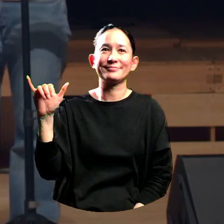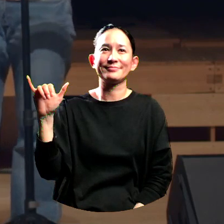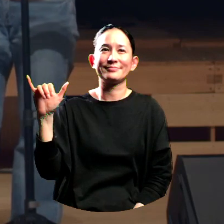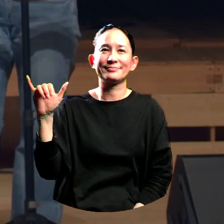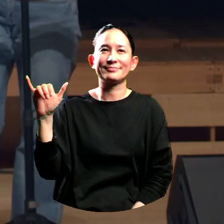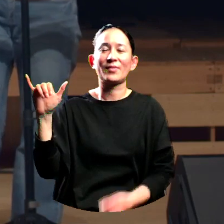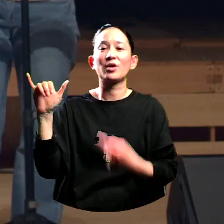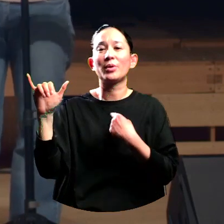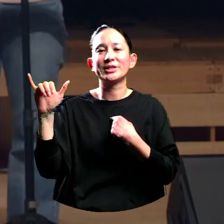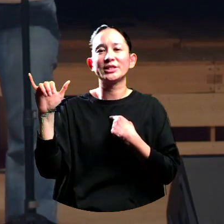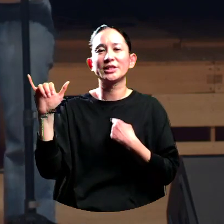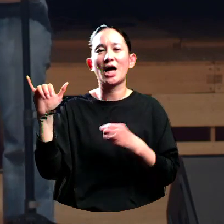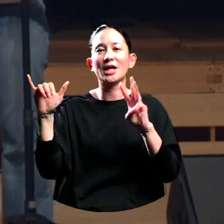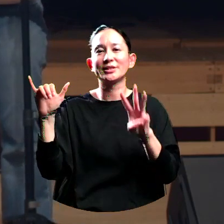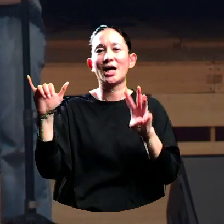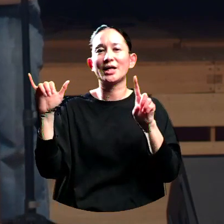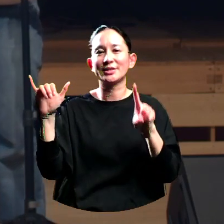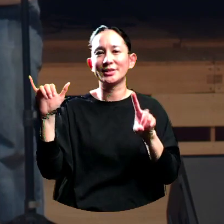on the count of three, let's shout a big